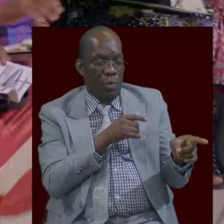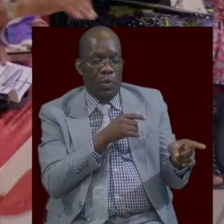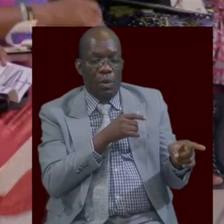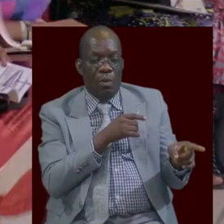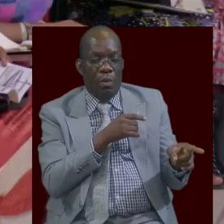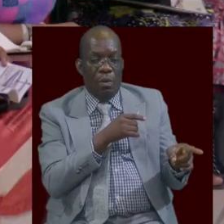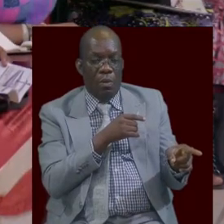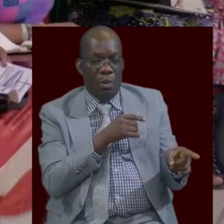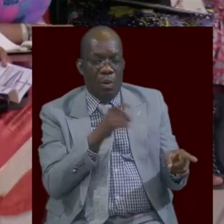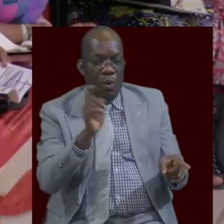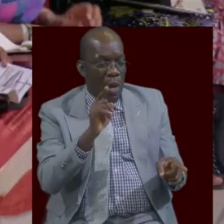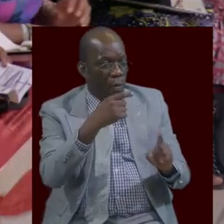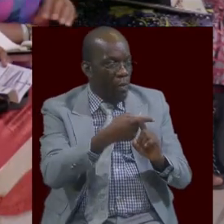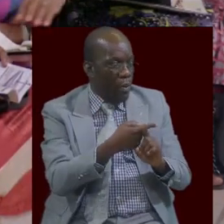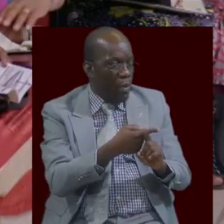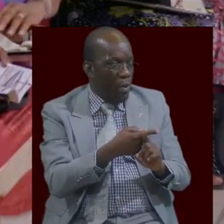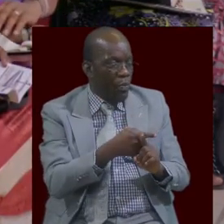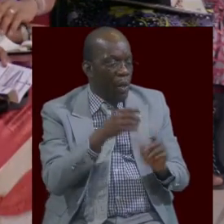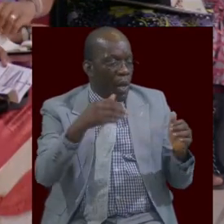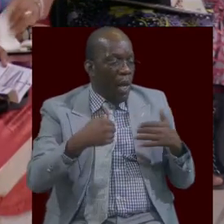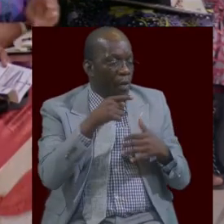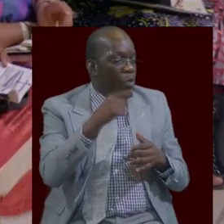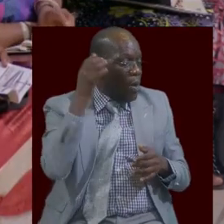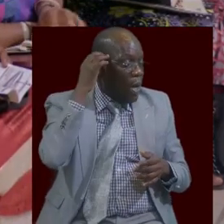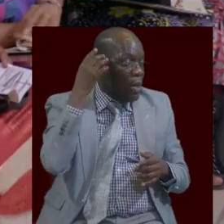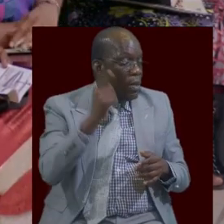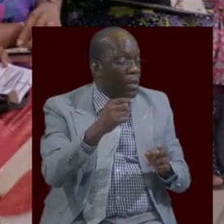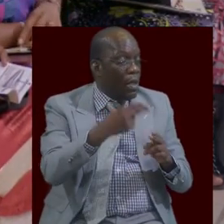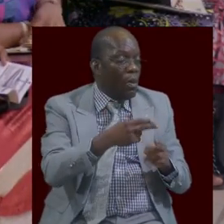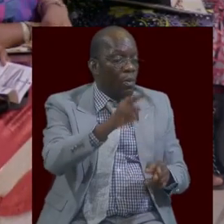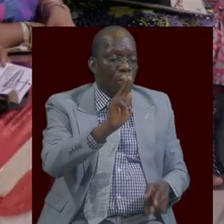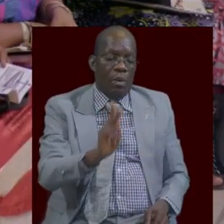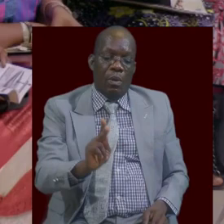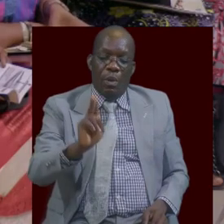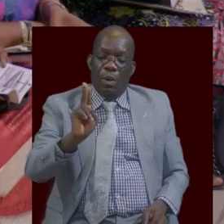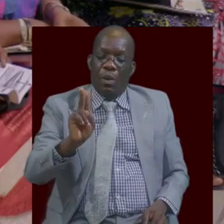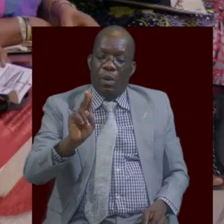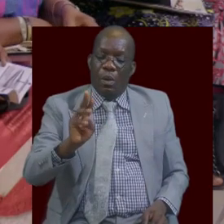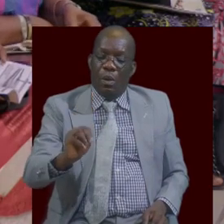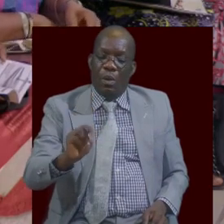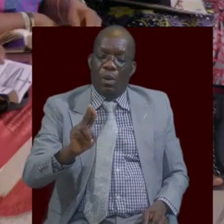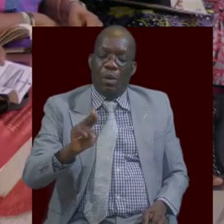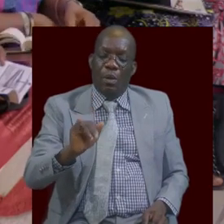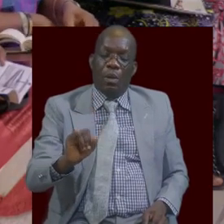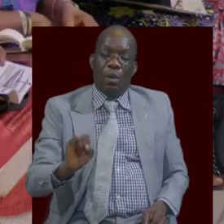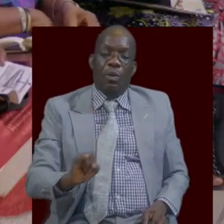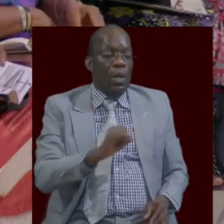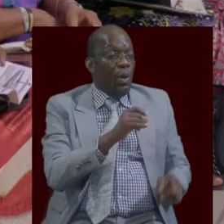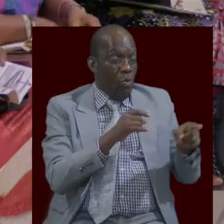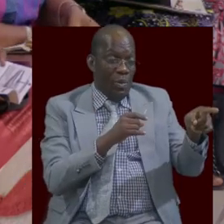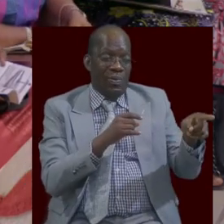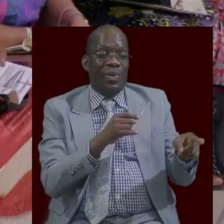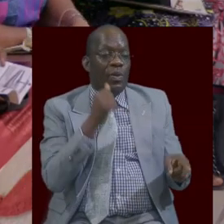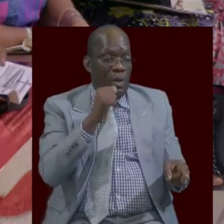she coming from? Have you heard the name Kumuyi before? Yes, of course I know the name. It's a daughter of